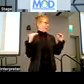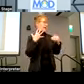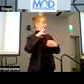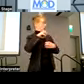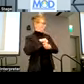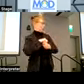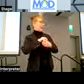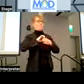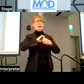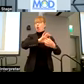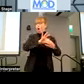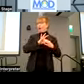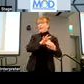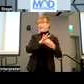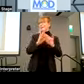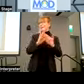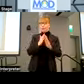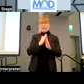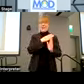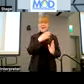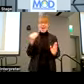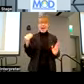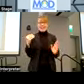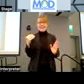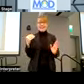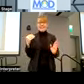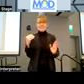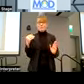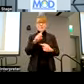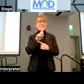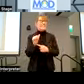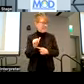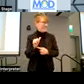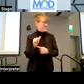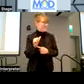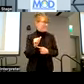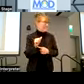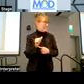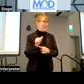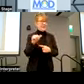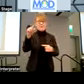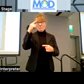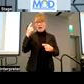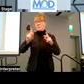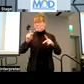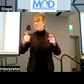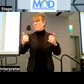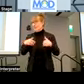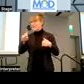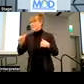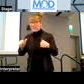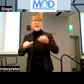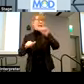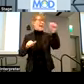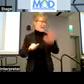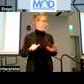inclusion, belonging community. And disability is cross cutting. Black people are disabled. Asian people are